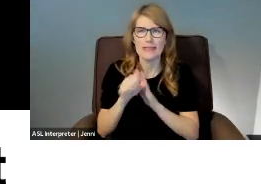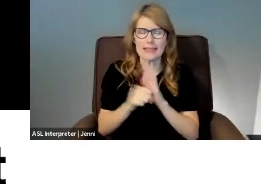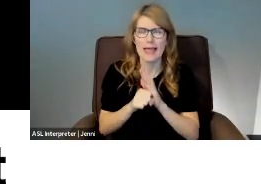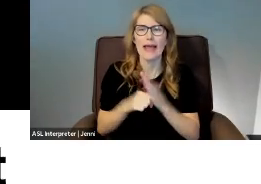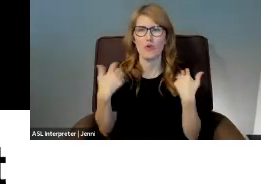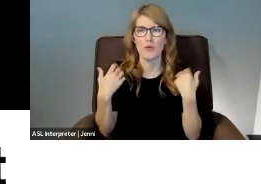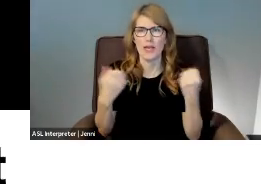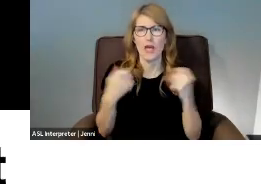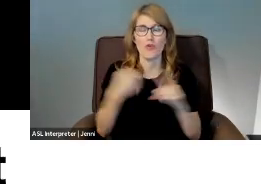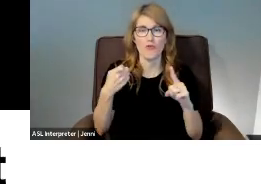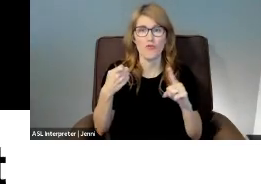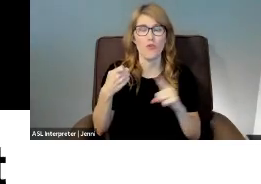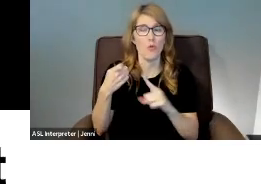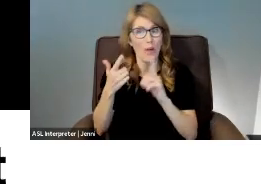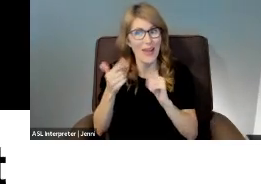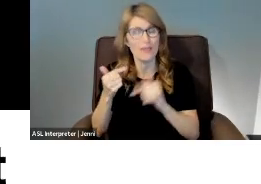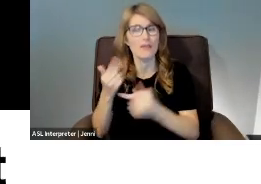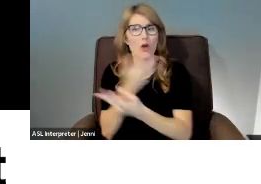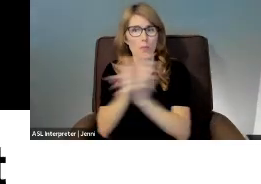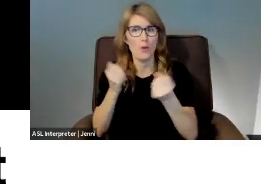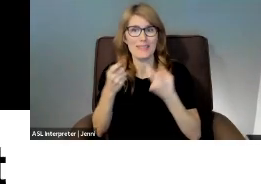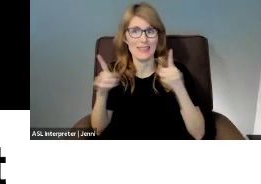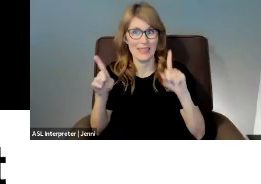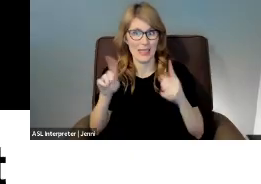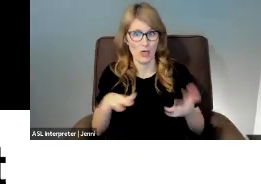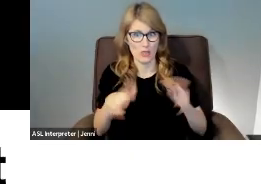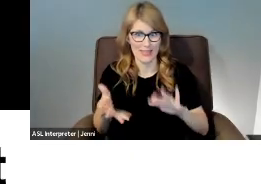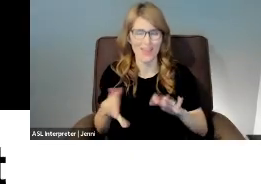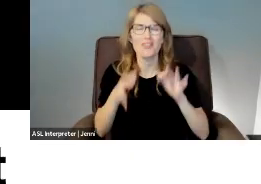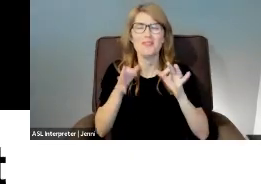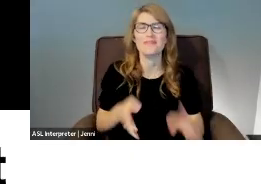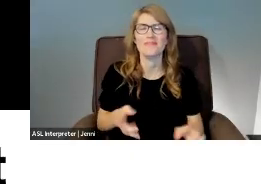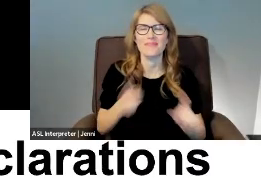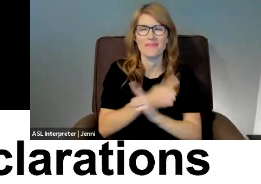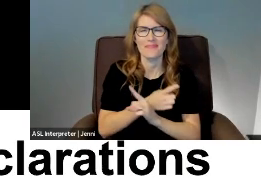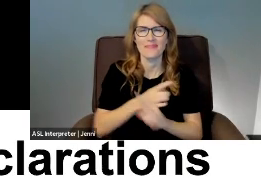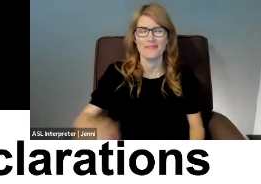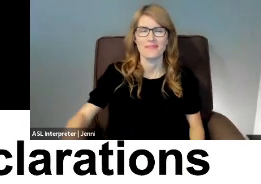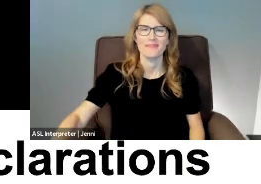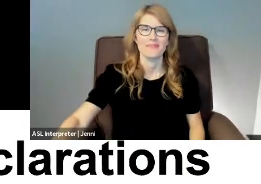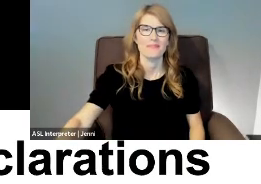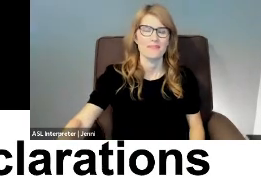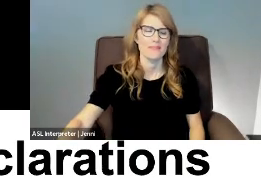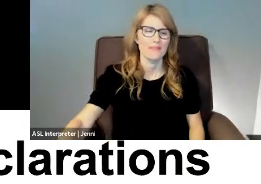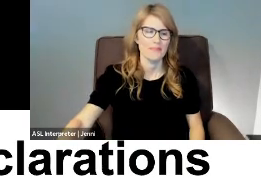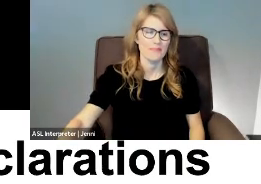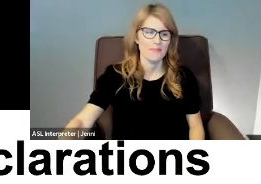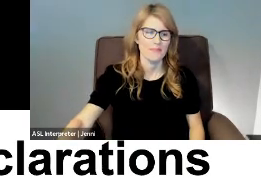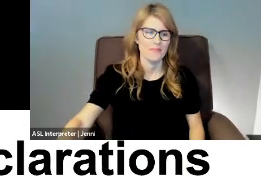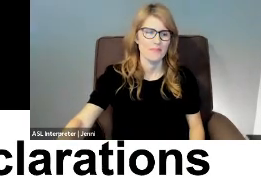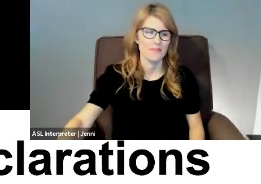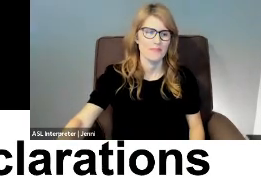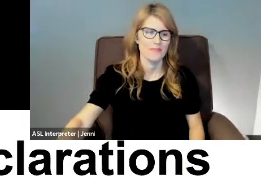from presidentially declared disasters. Next slide, please.